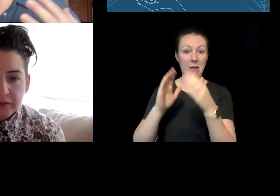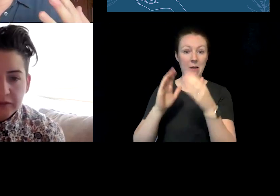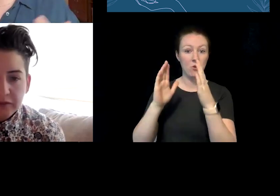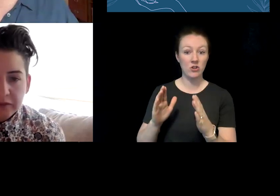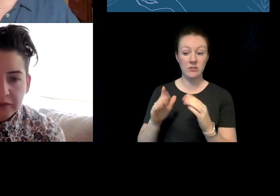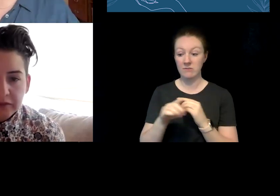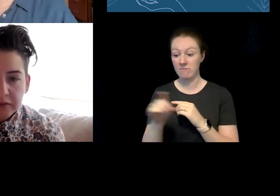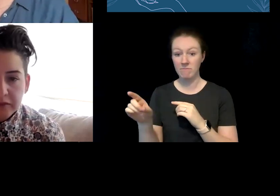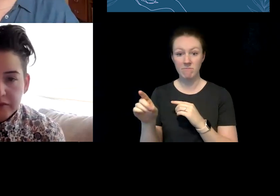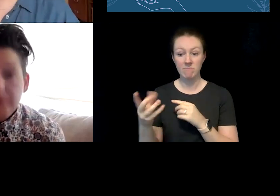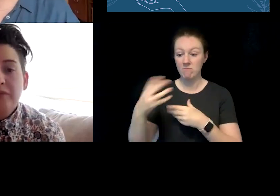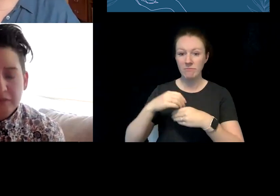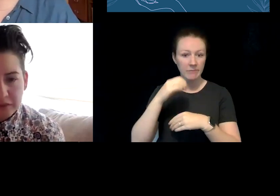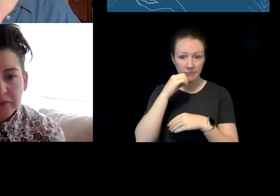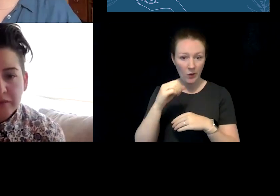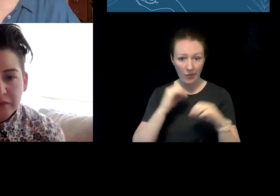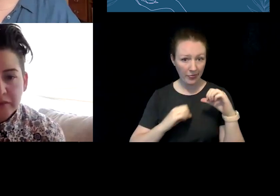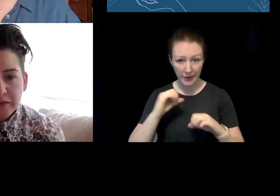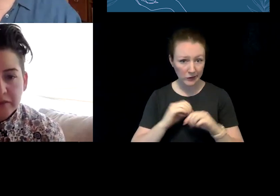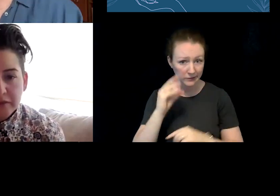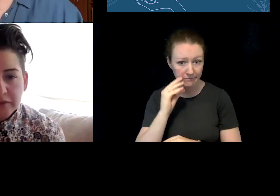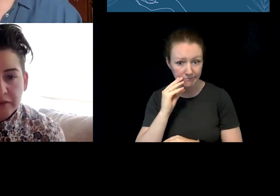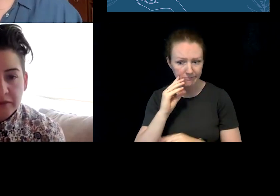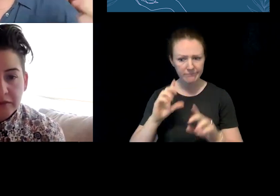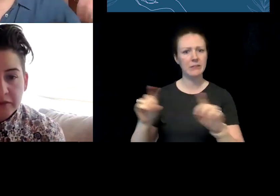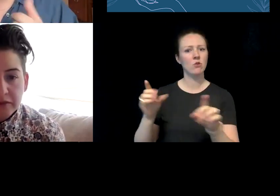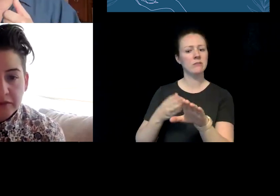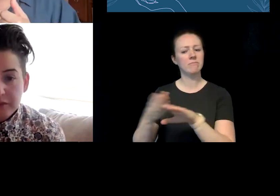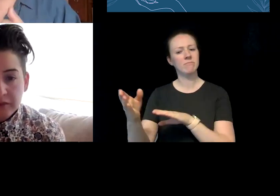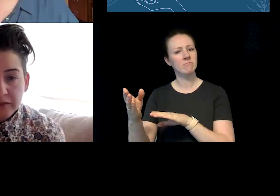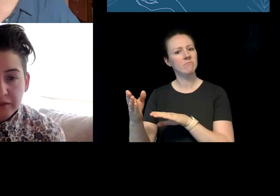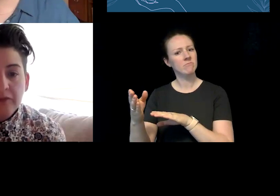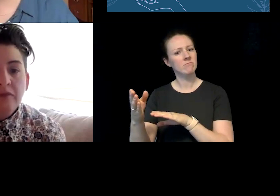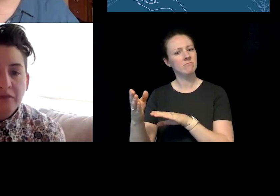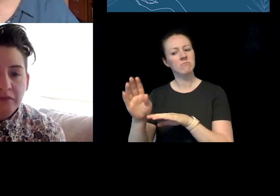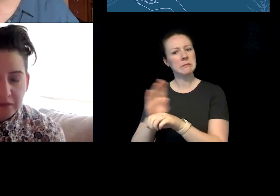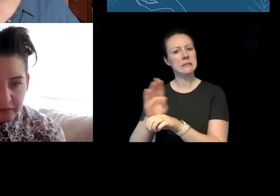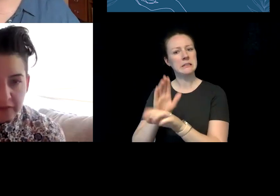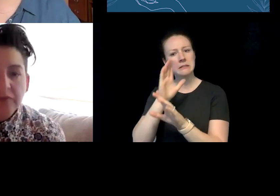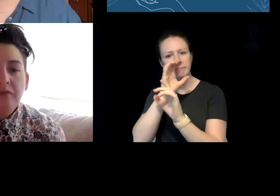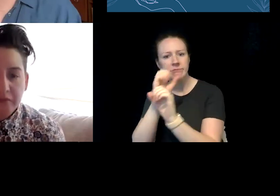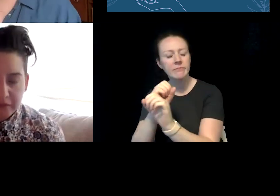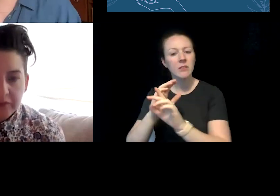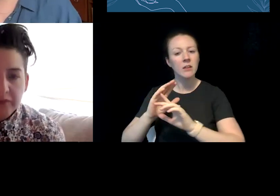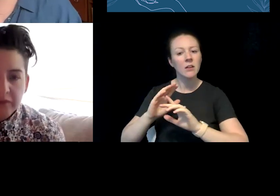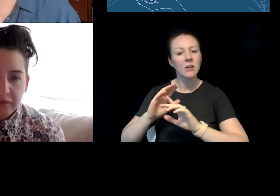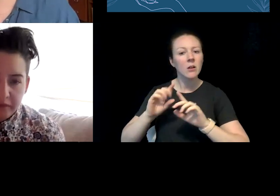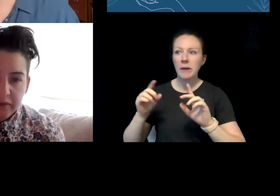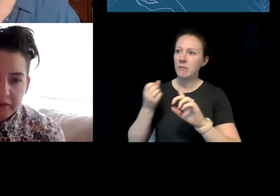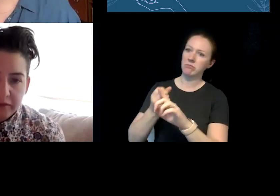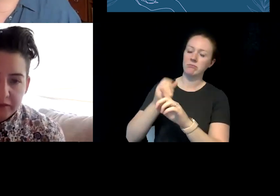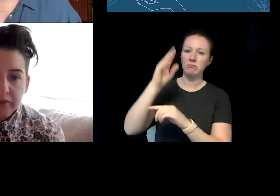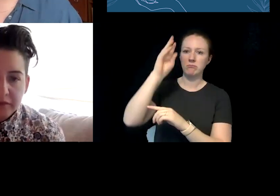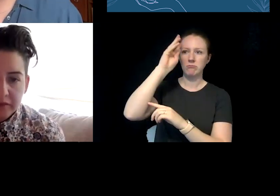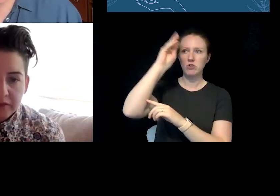of theater or work in other industries suddenly have a moment where they have a creative light bulb and they're hit by the power of